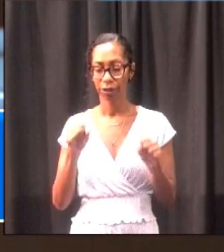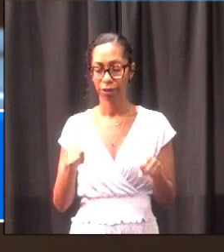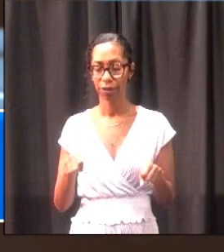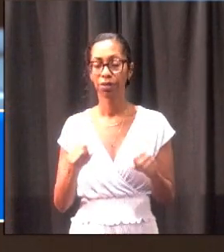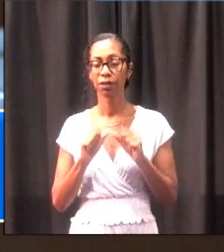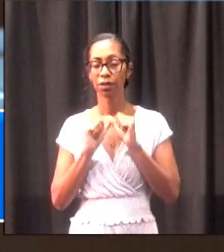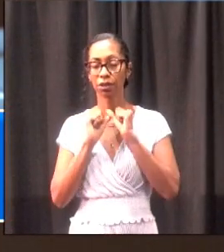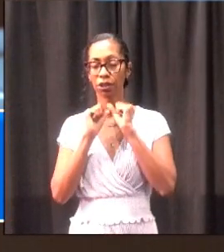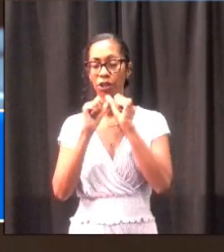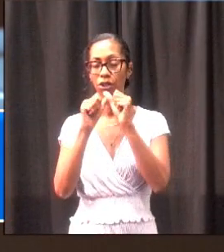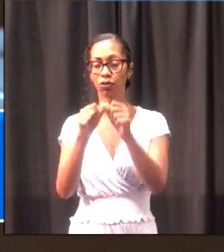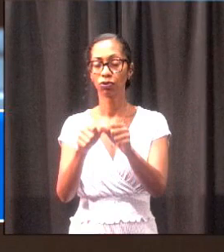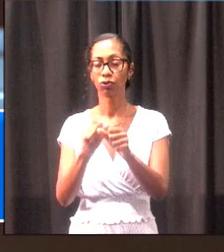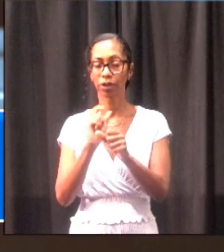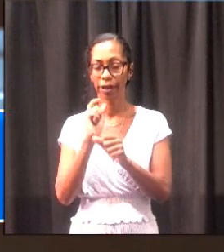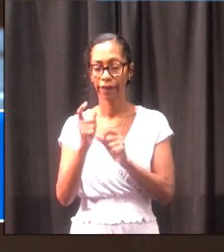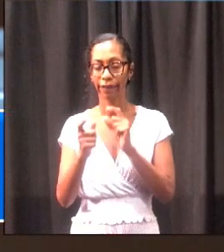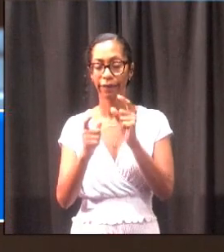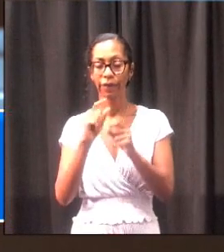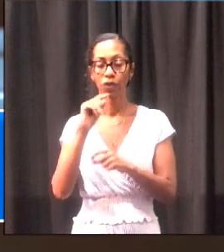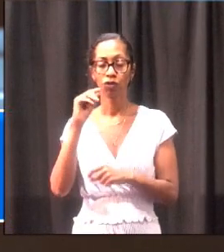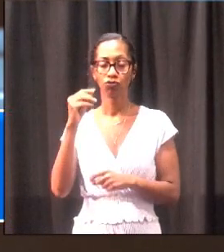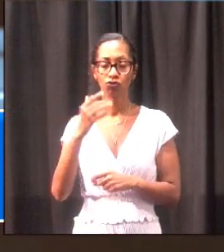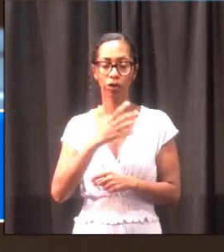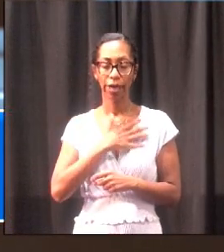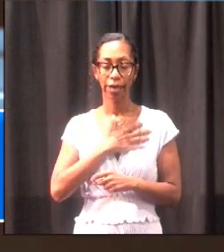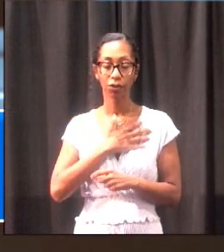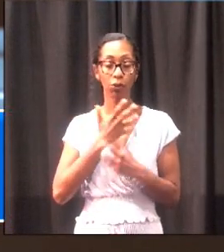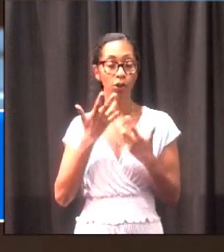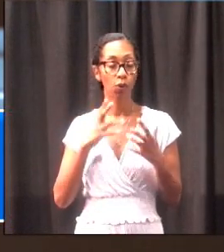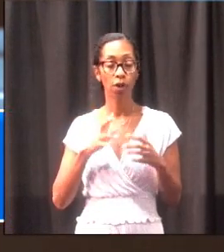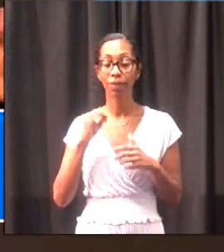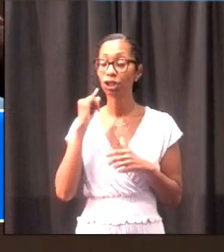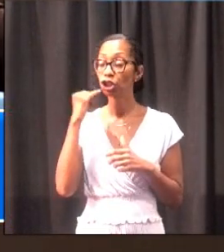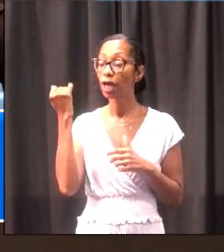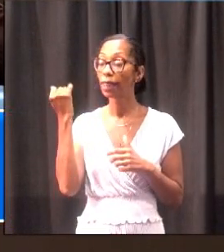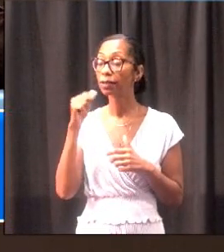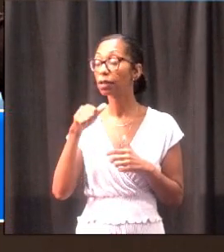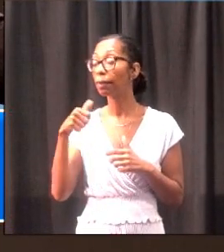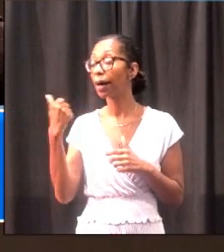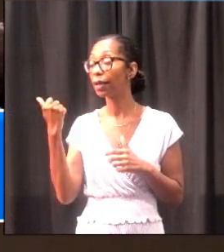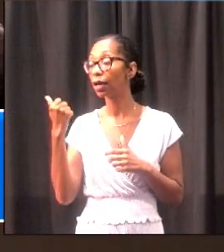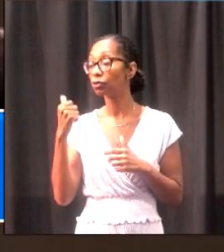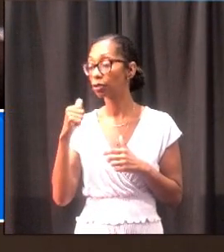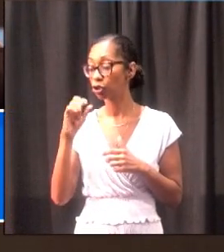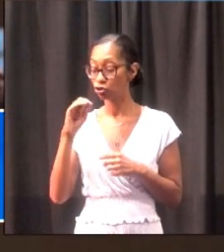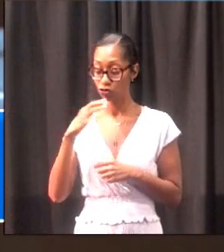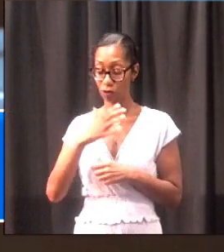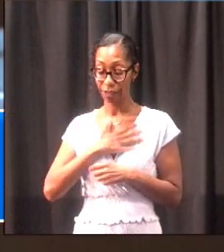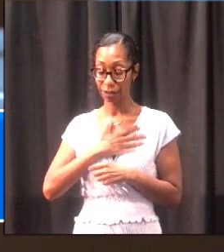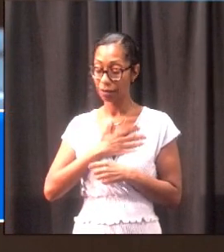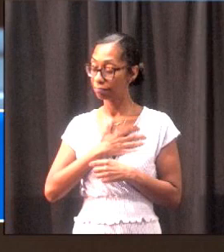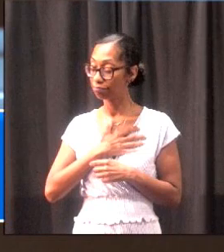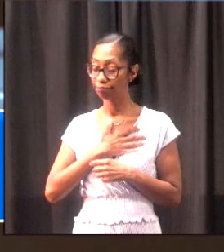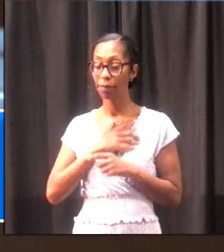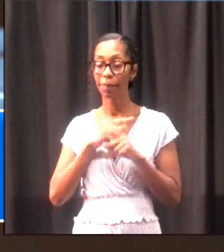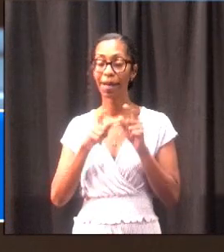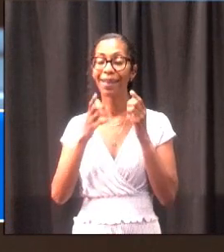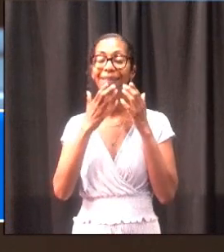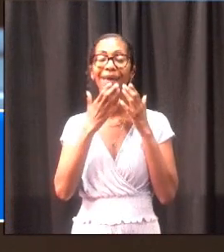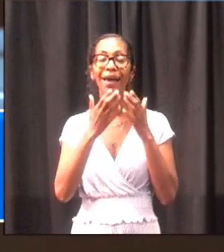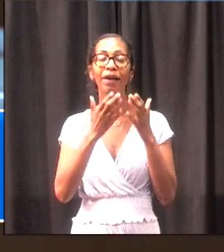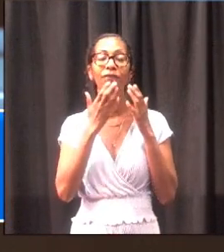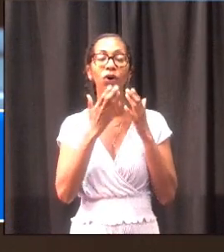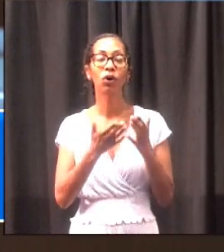that you've called us to walk in and not be jealous of someone else's grace, but God, be